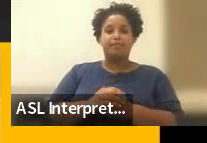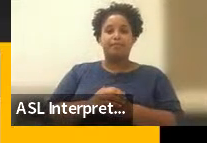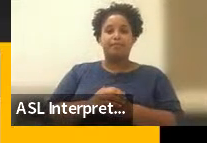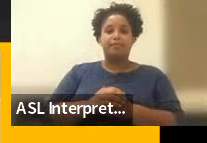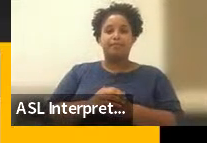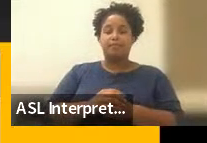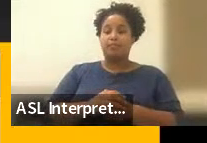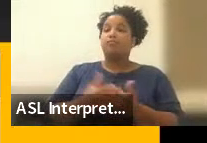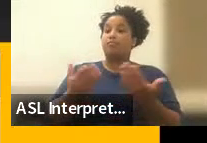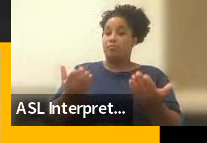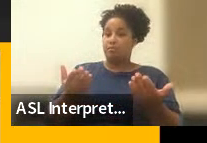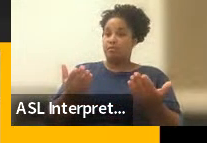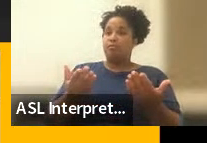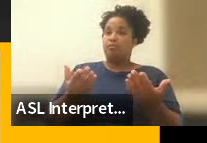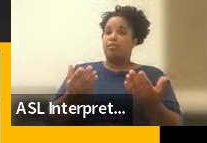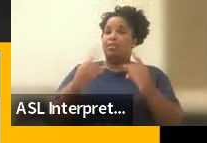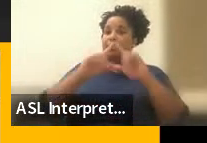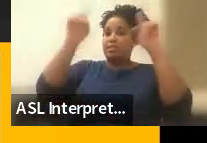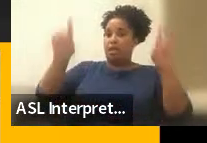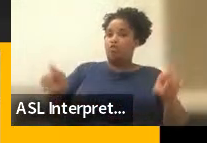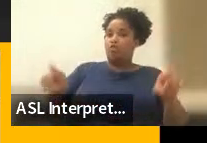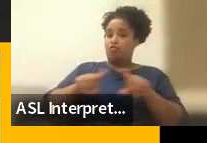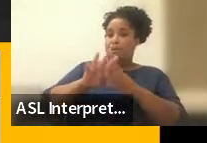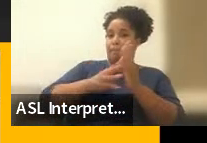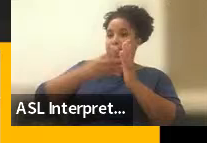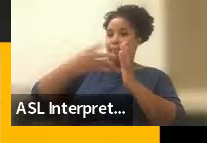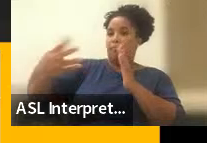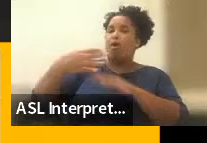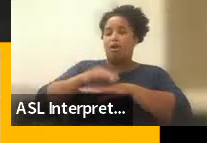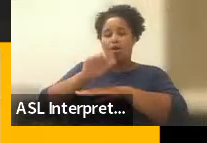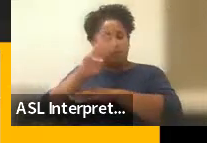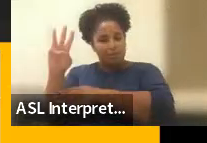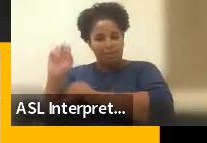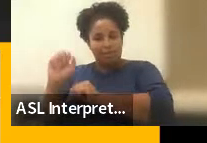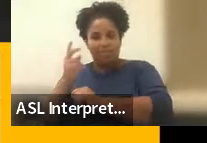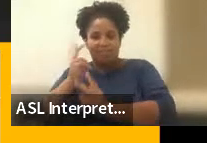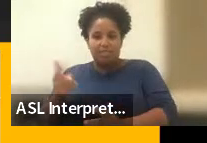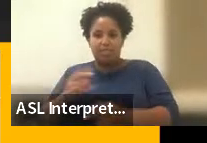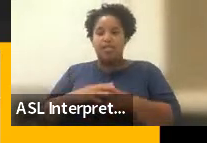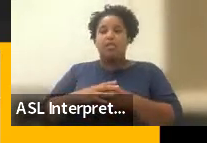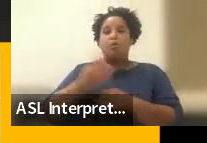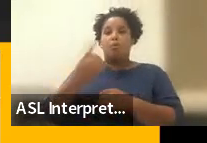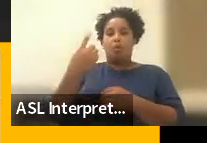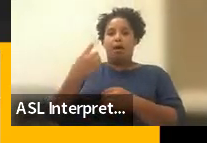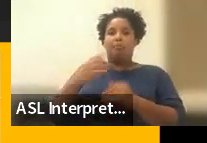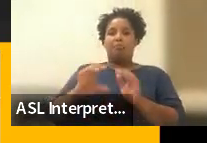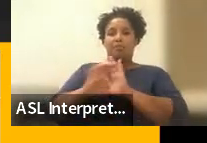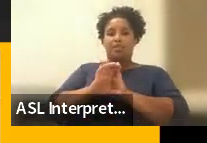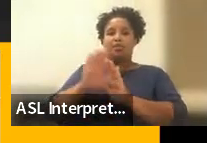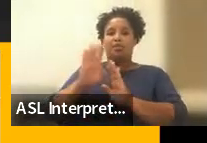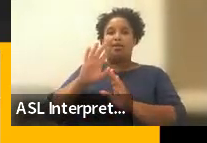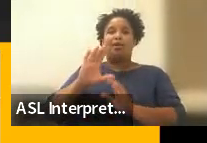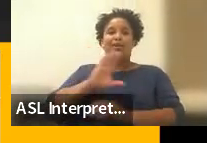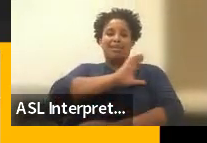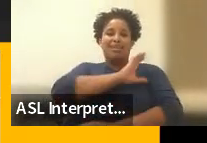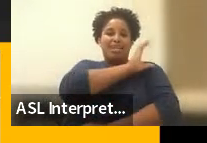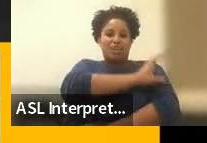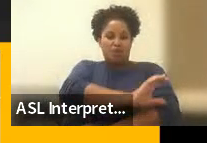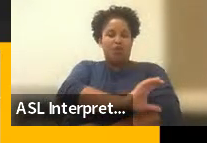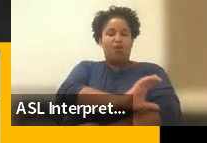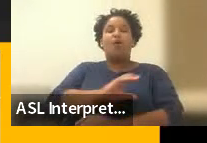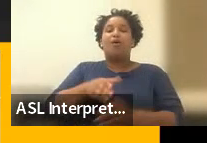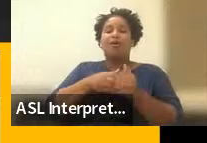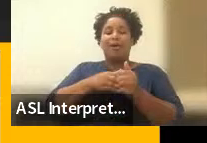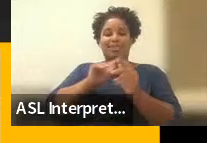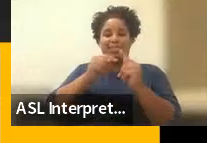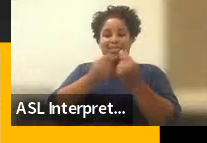So the next slide, this is a diagram. Again, this is all on our webpage. This is a one-pager that our clinical guidance team created that gives